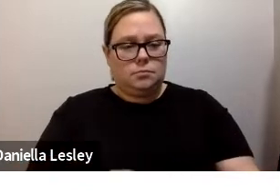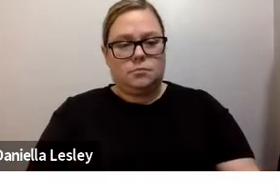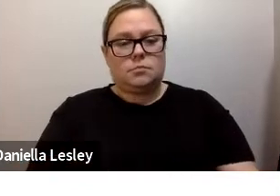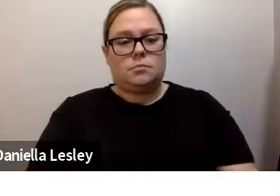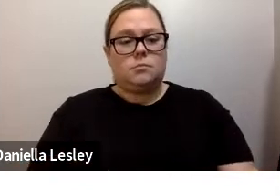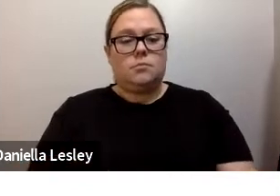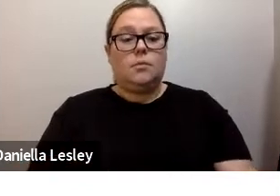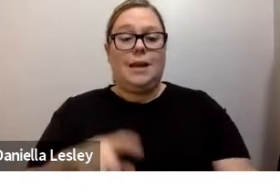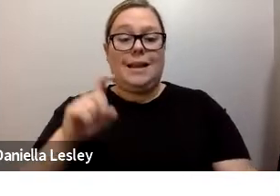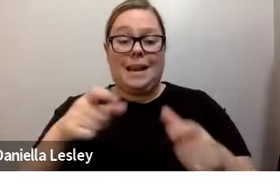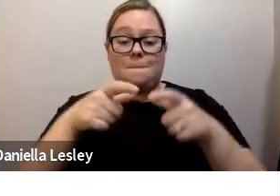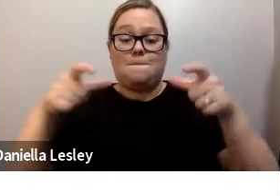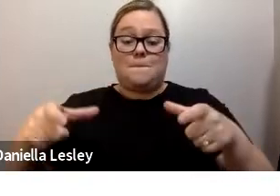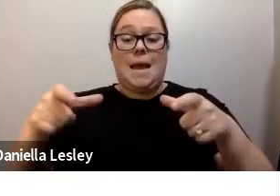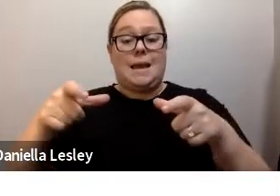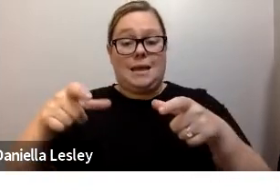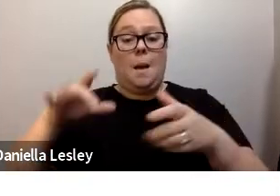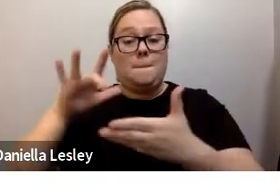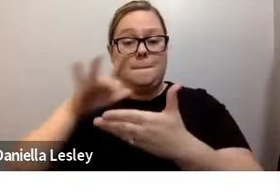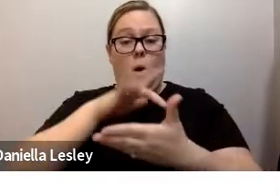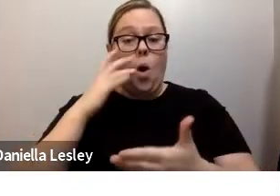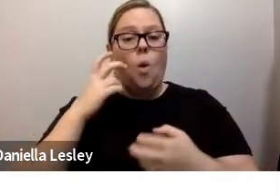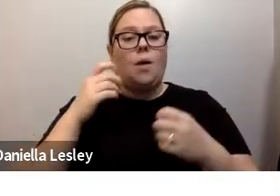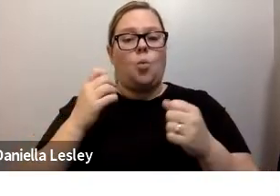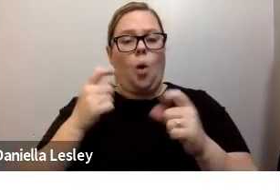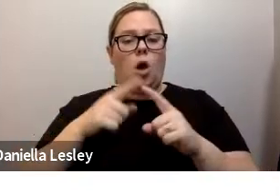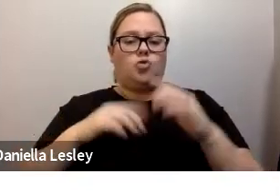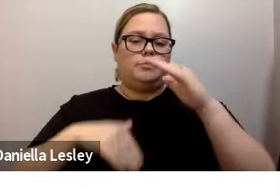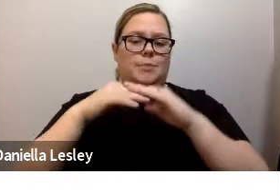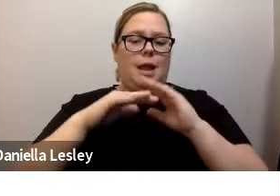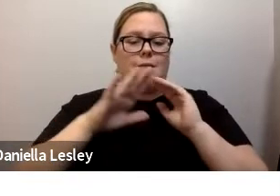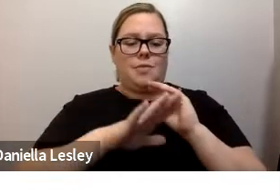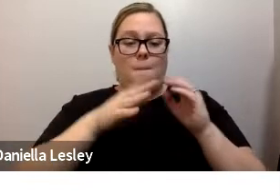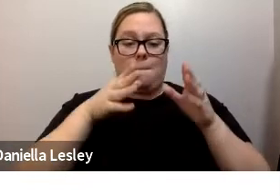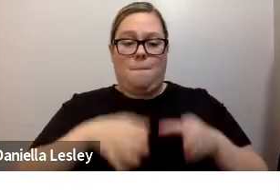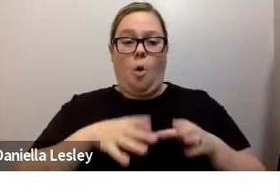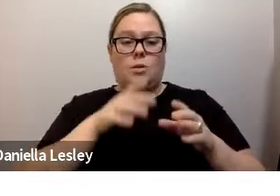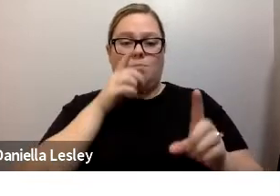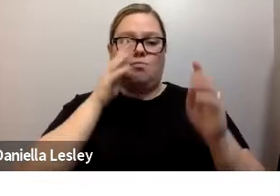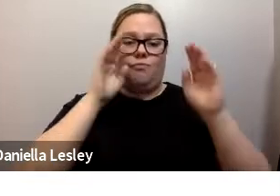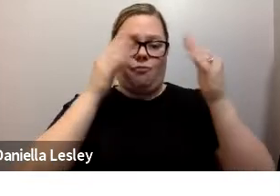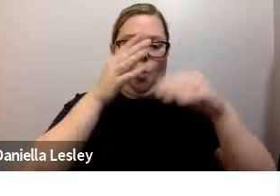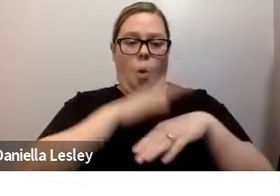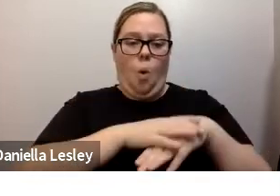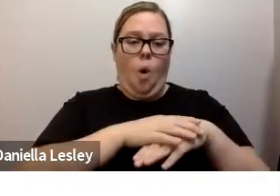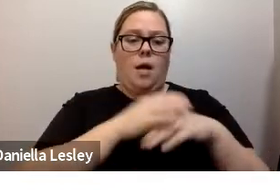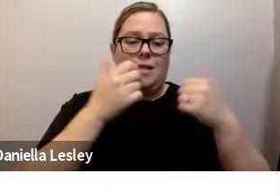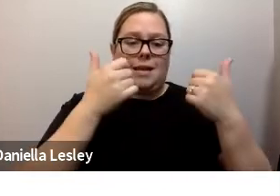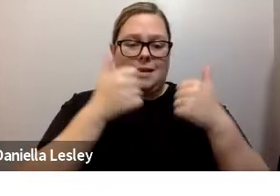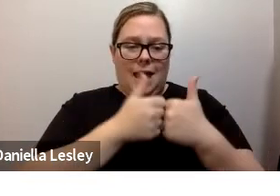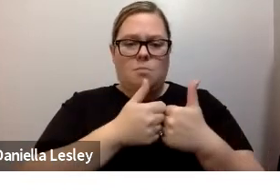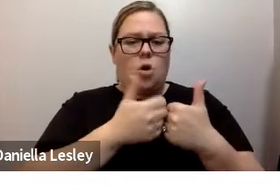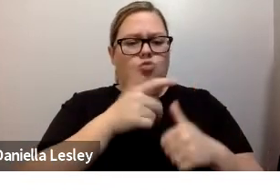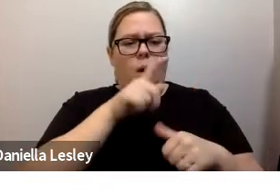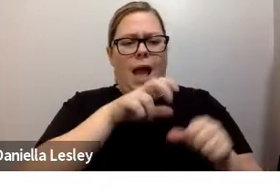because we also want to optimize the participants' focus on the game, meaning that we don't want them to have to look away from the screen while they're playing in order to find